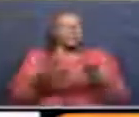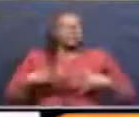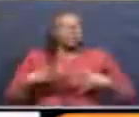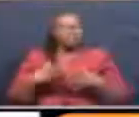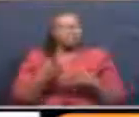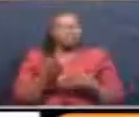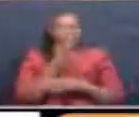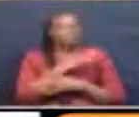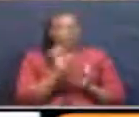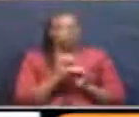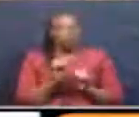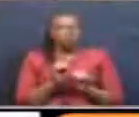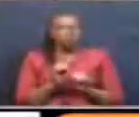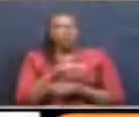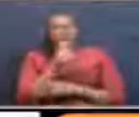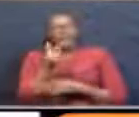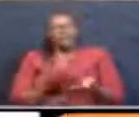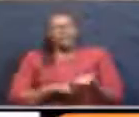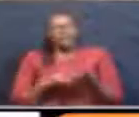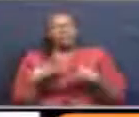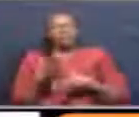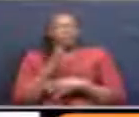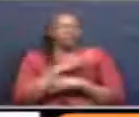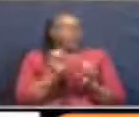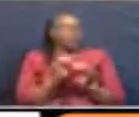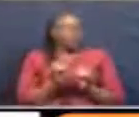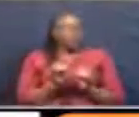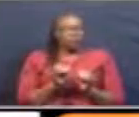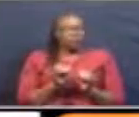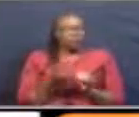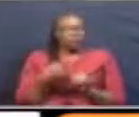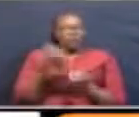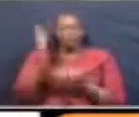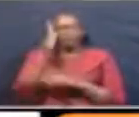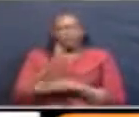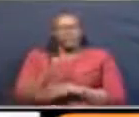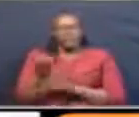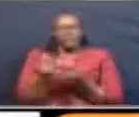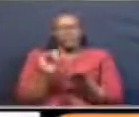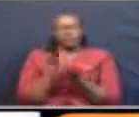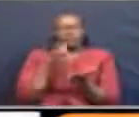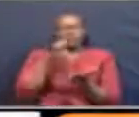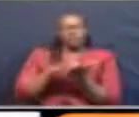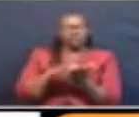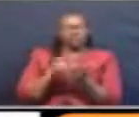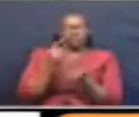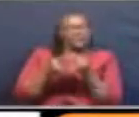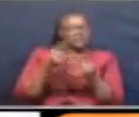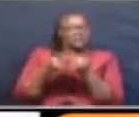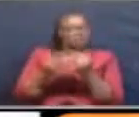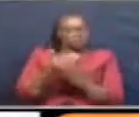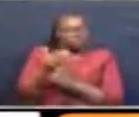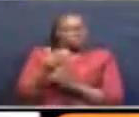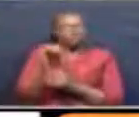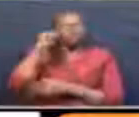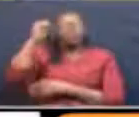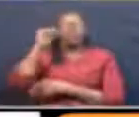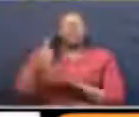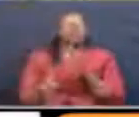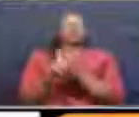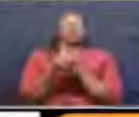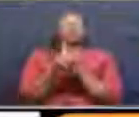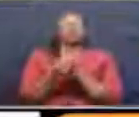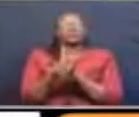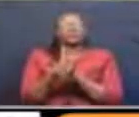went back, but in some areas, people went back. And we've never seemed to handle this situation. After a few years, it comes about, politics